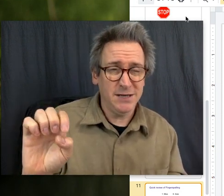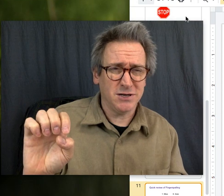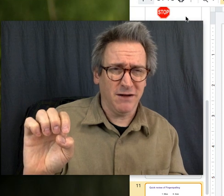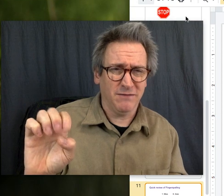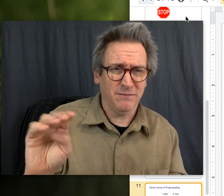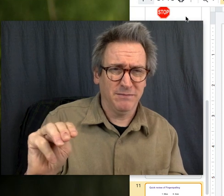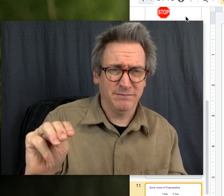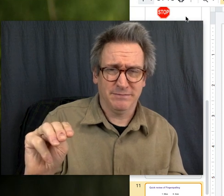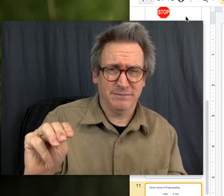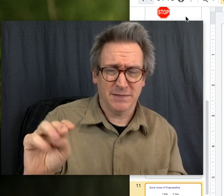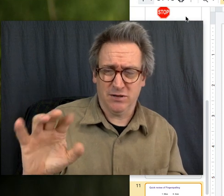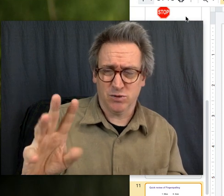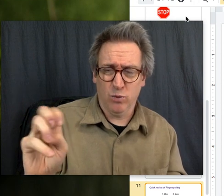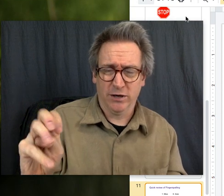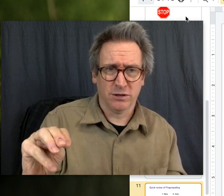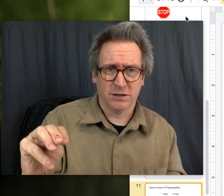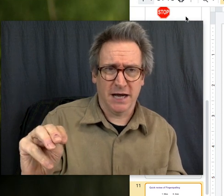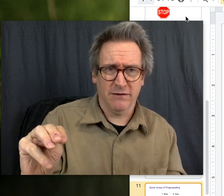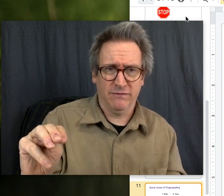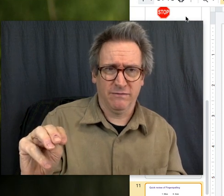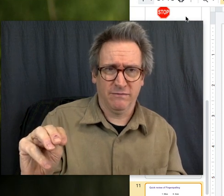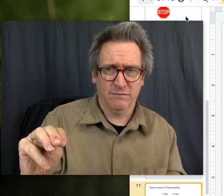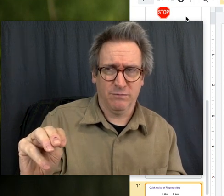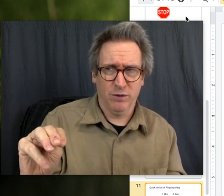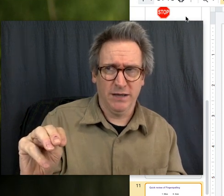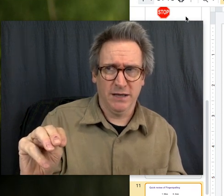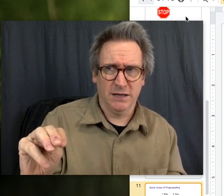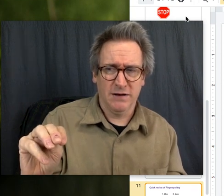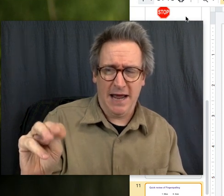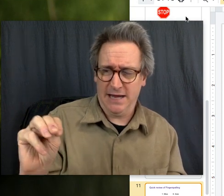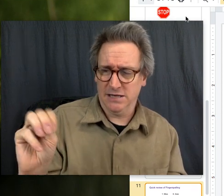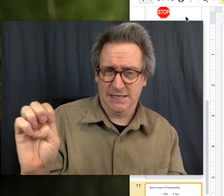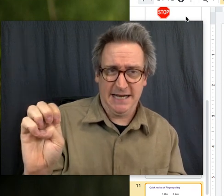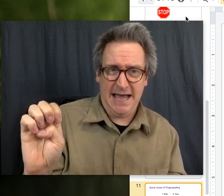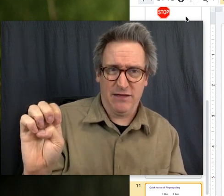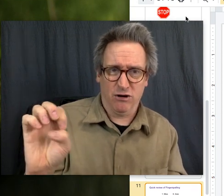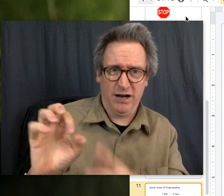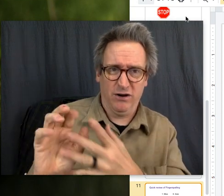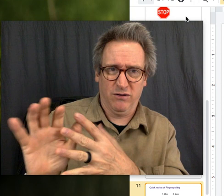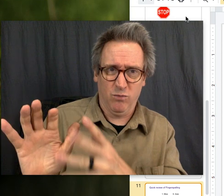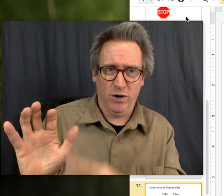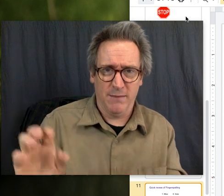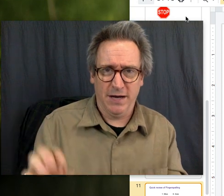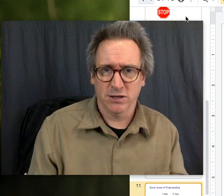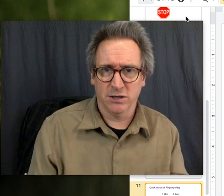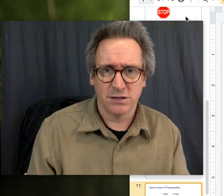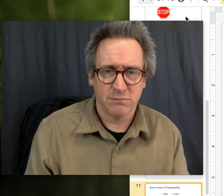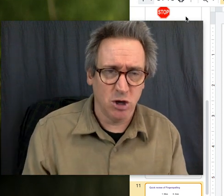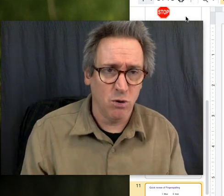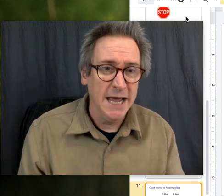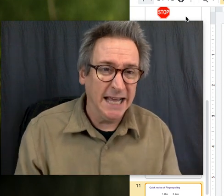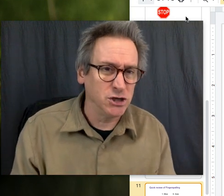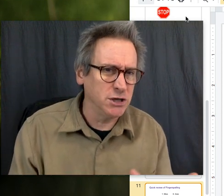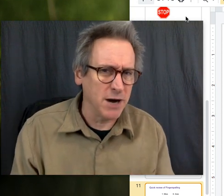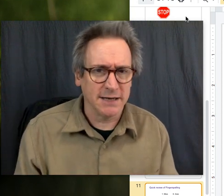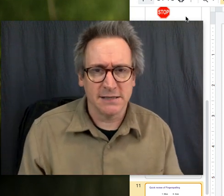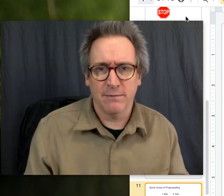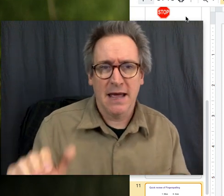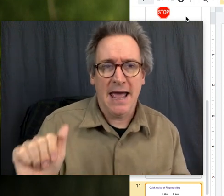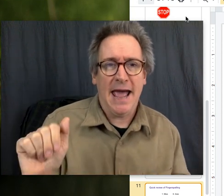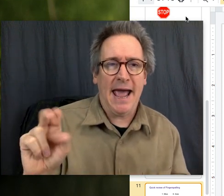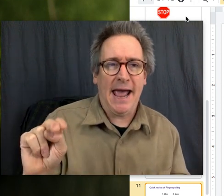Some of these are tough. There's weird kind of putting the hands together in weird combinations. So it's good to